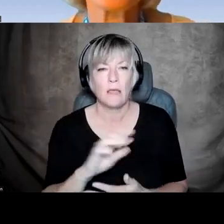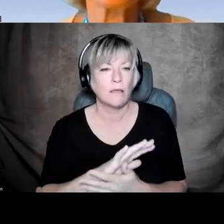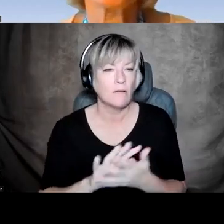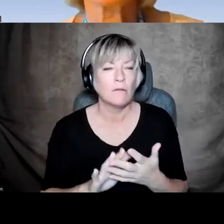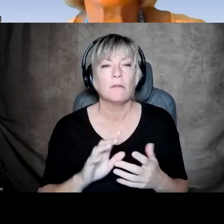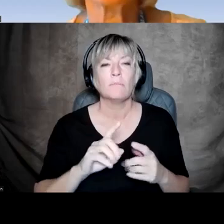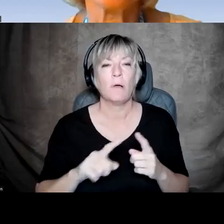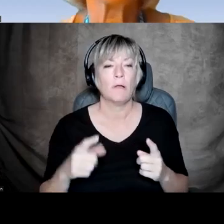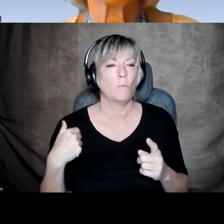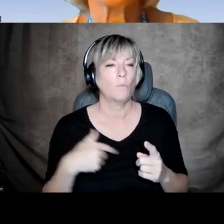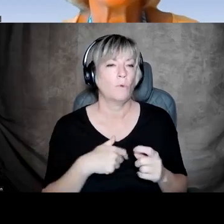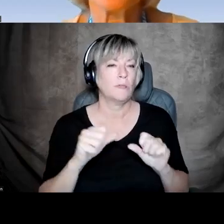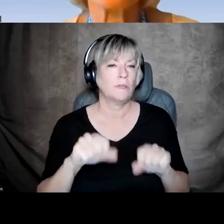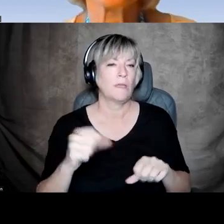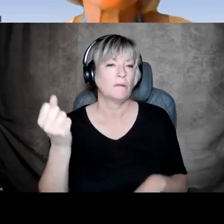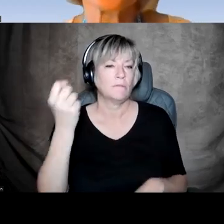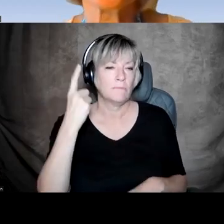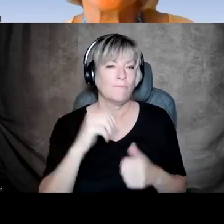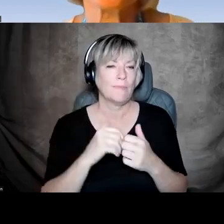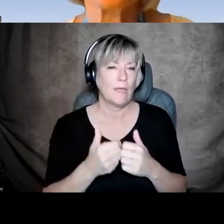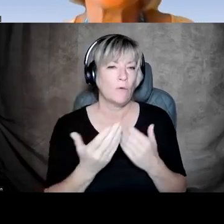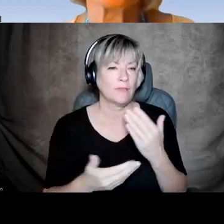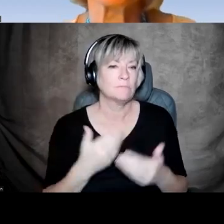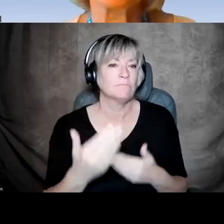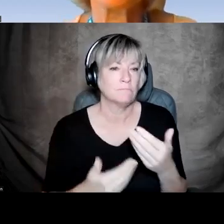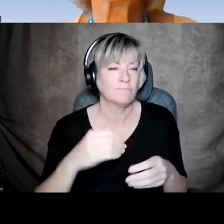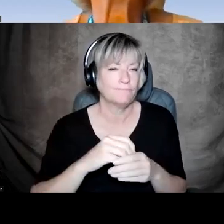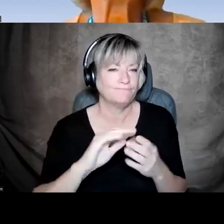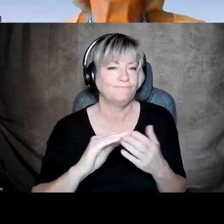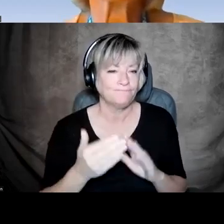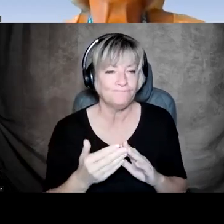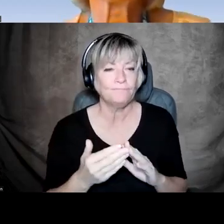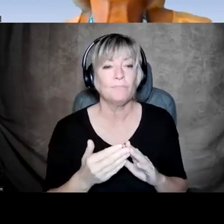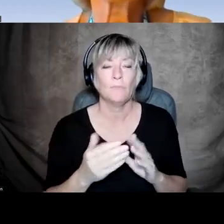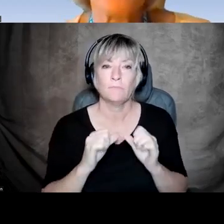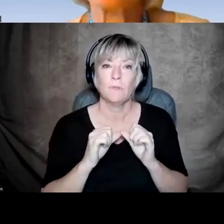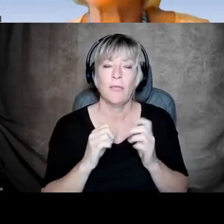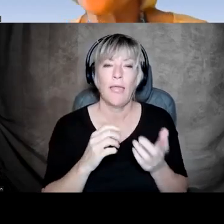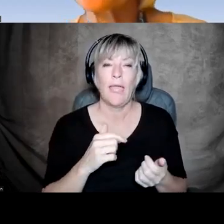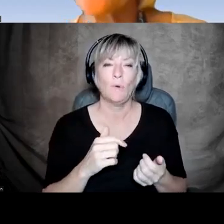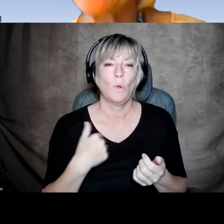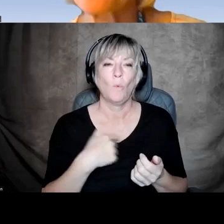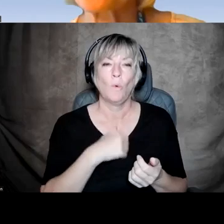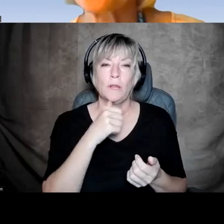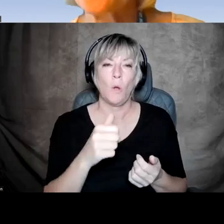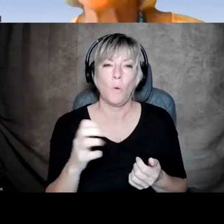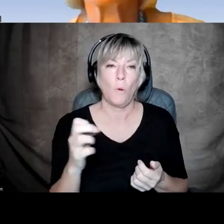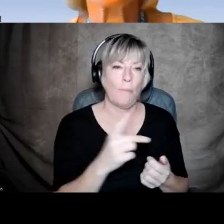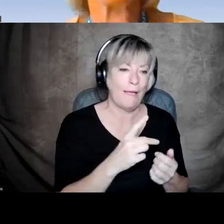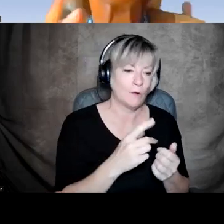a way that we can understand how things are moving in our community, and it keeps us from moving back into our